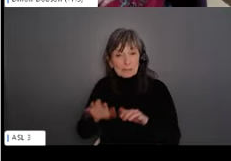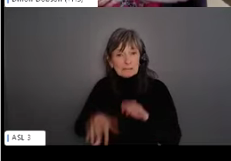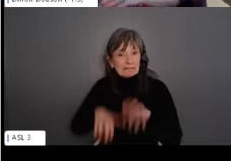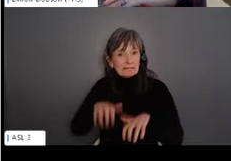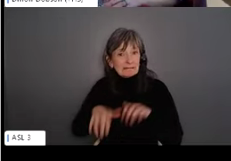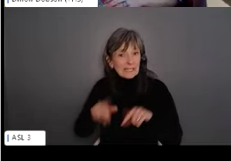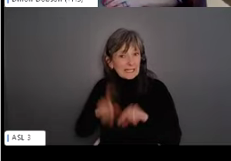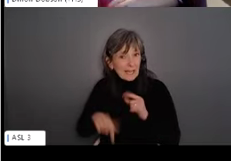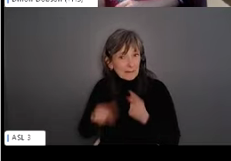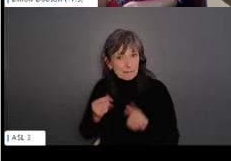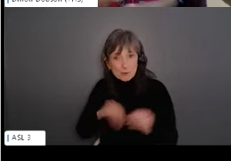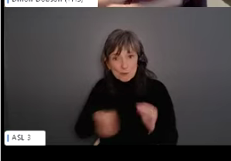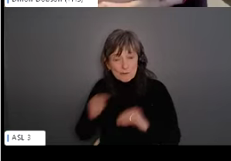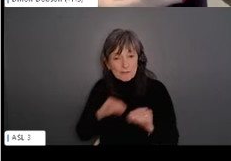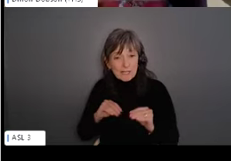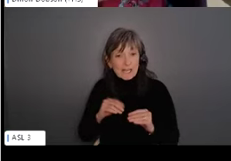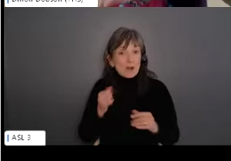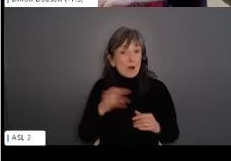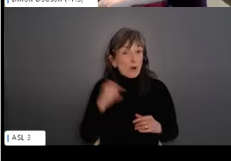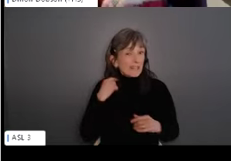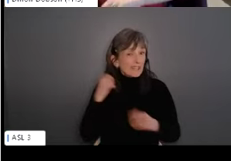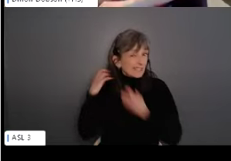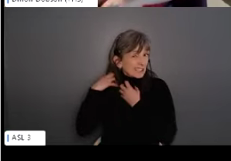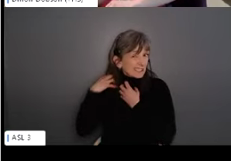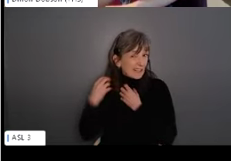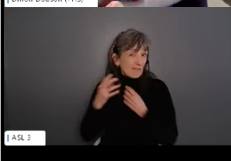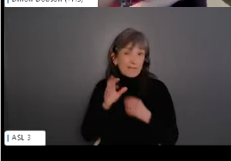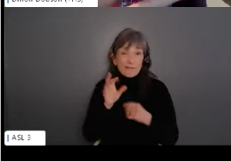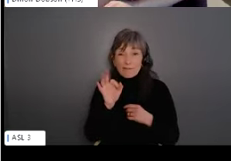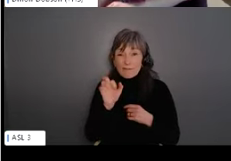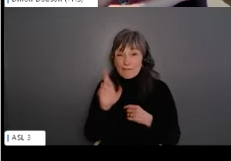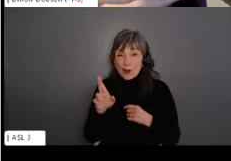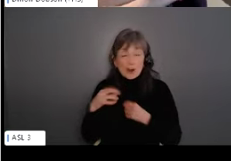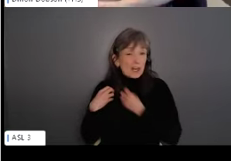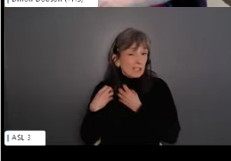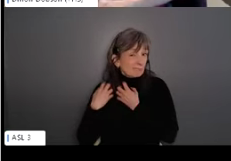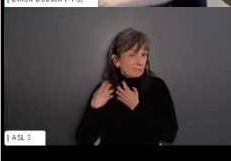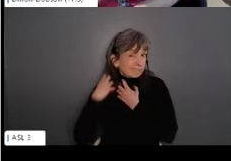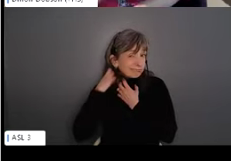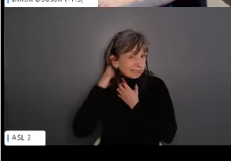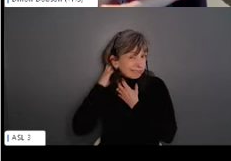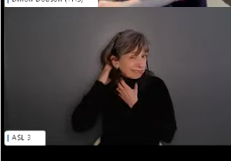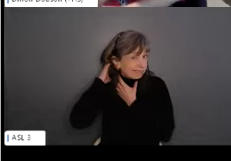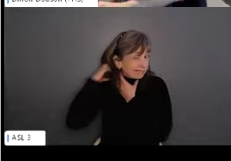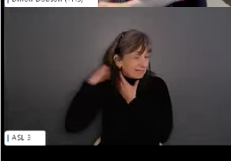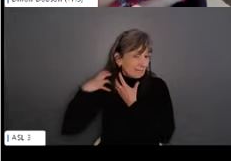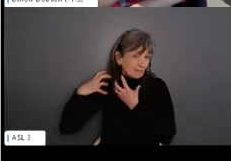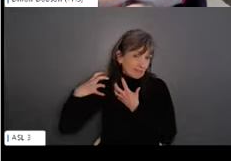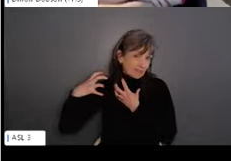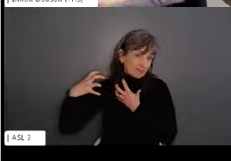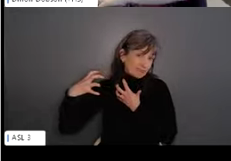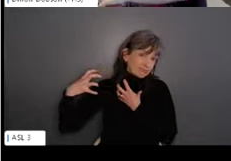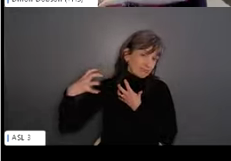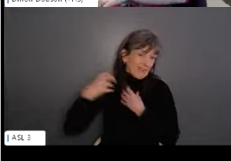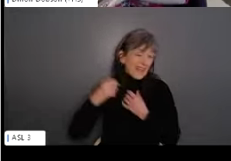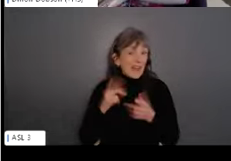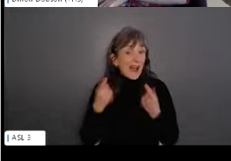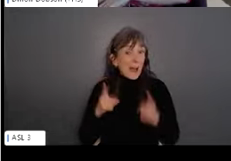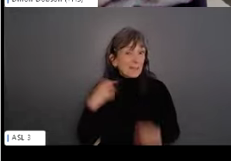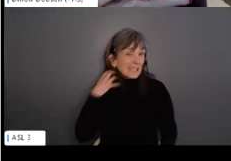it does is, if you've ever had a mat in your hair, it will continue to accumulate and start to pull the skin. And then you'll